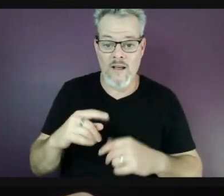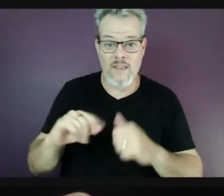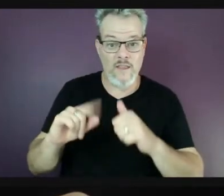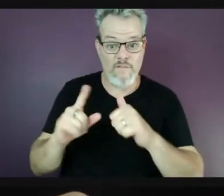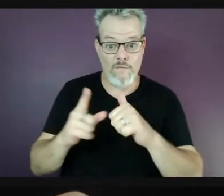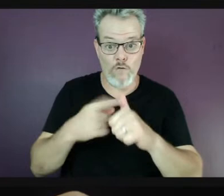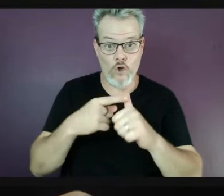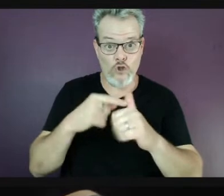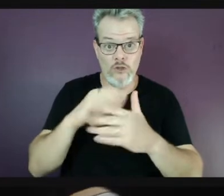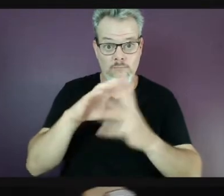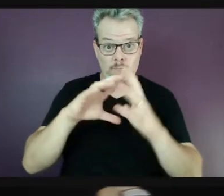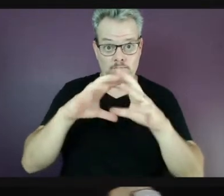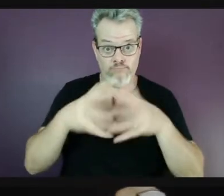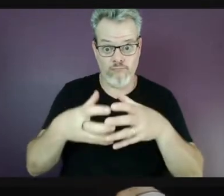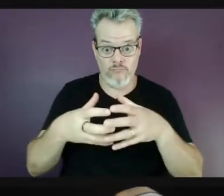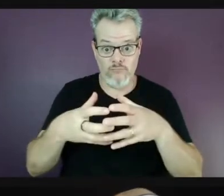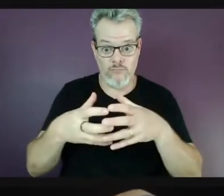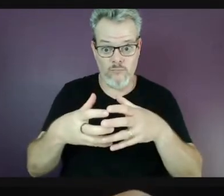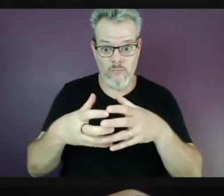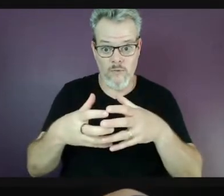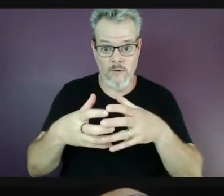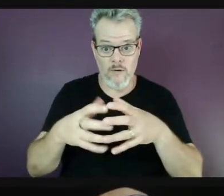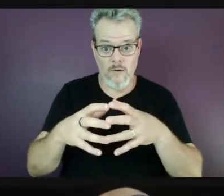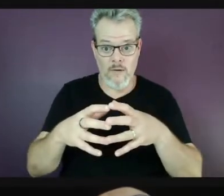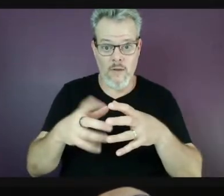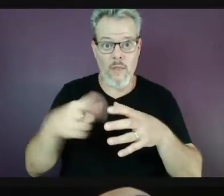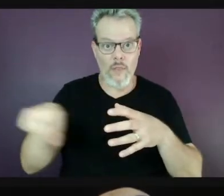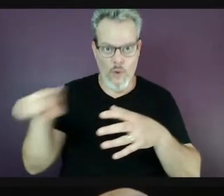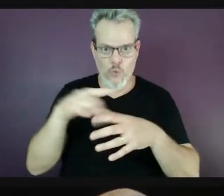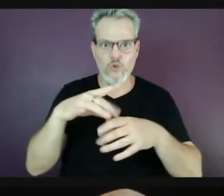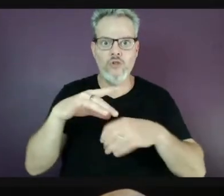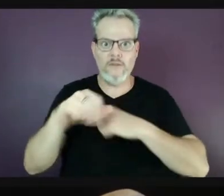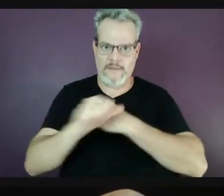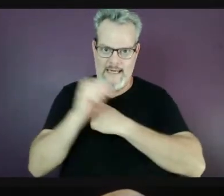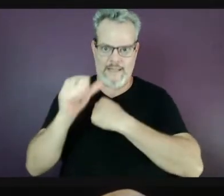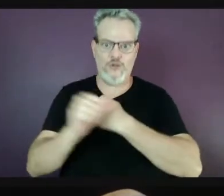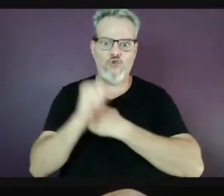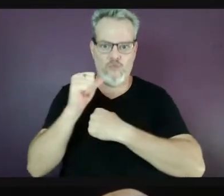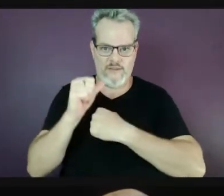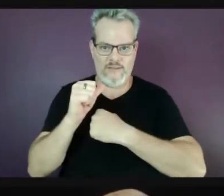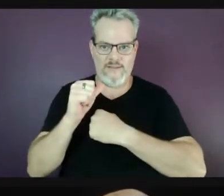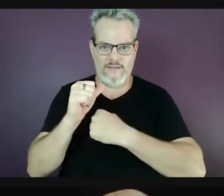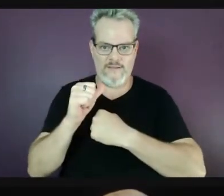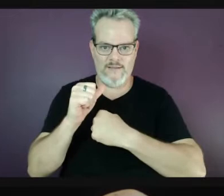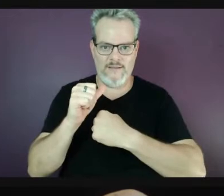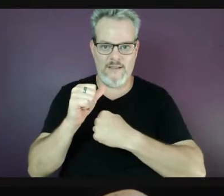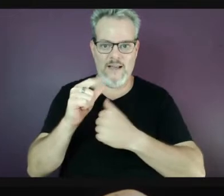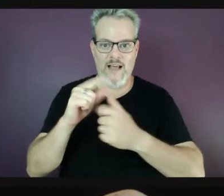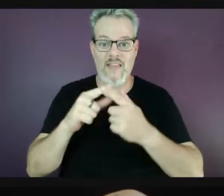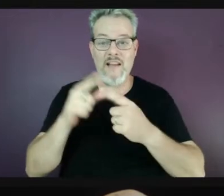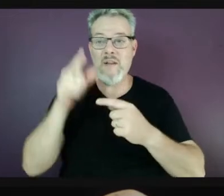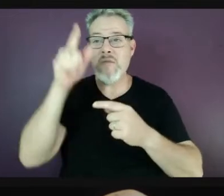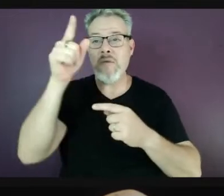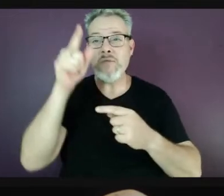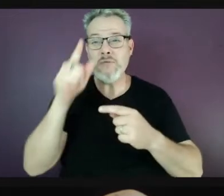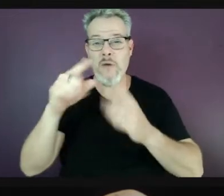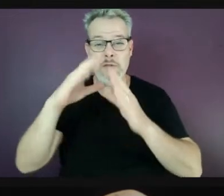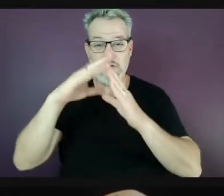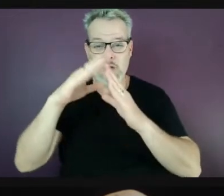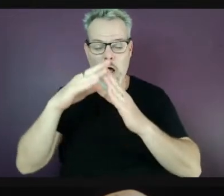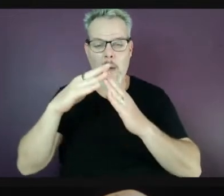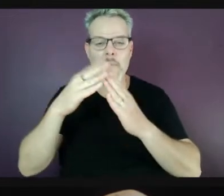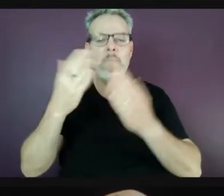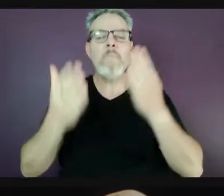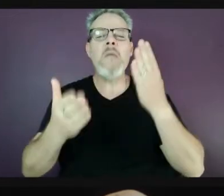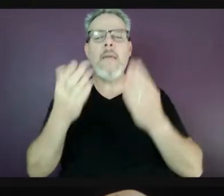where the earthquakes were at their highest counts might have been the most dangerous, and that's where something could have happened and didn't.